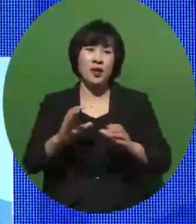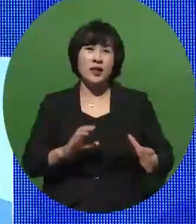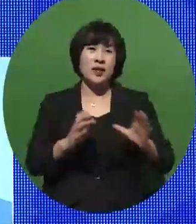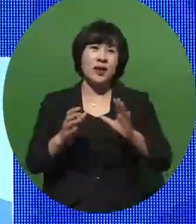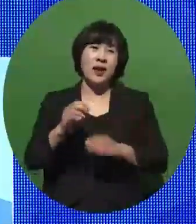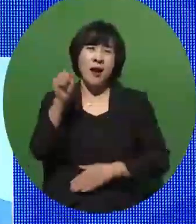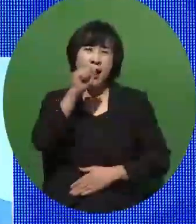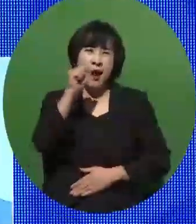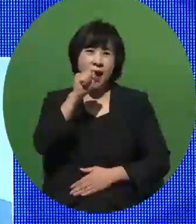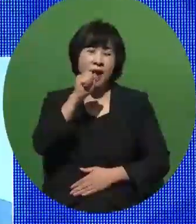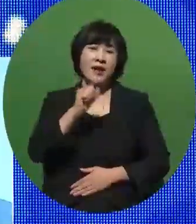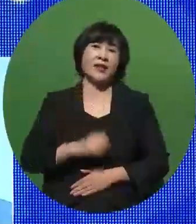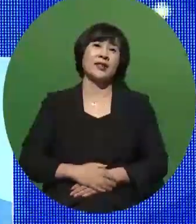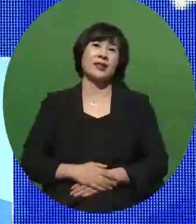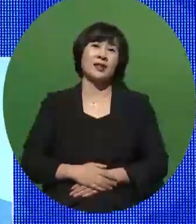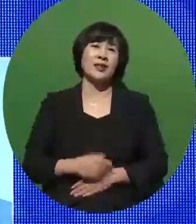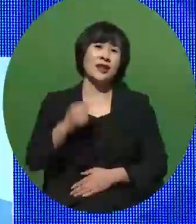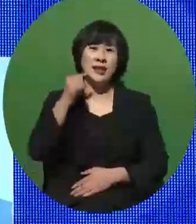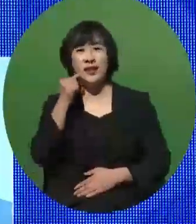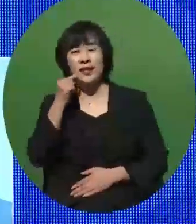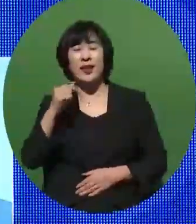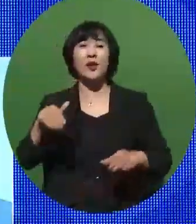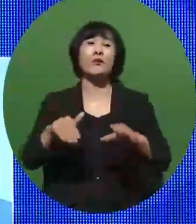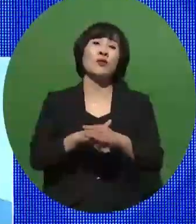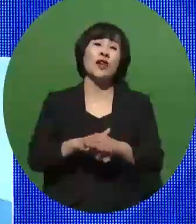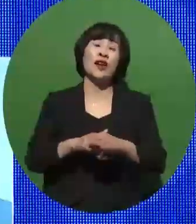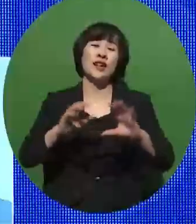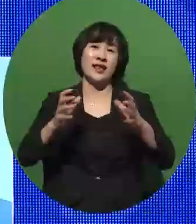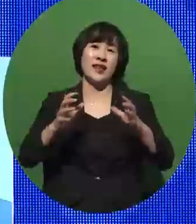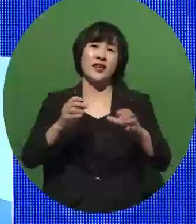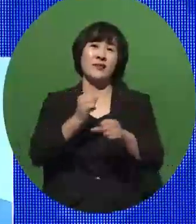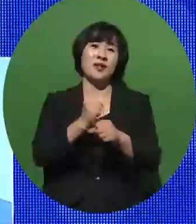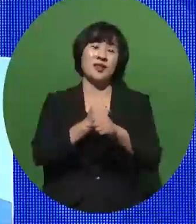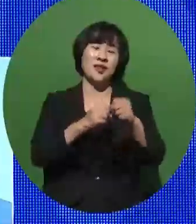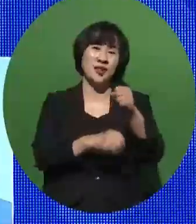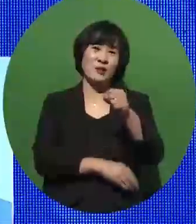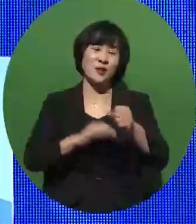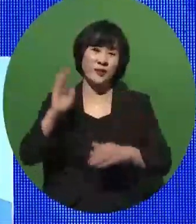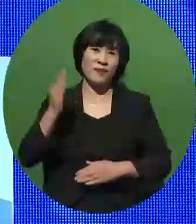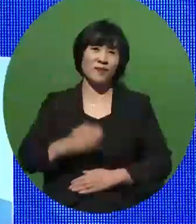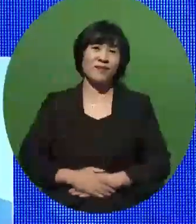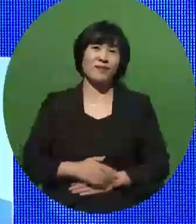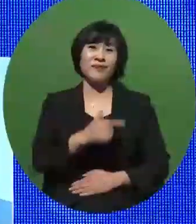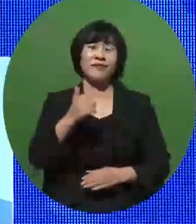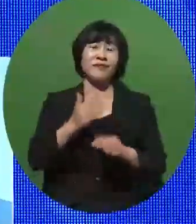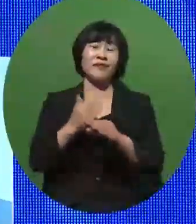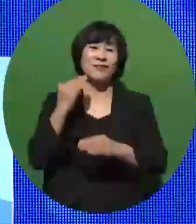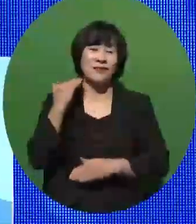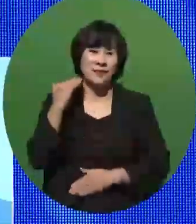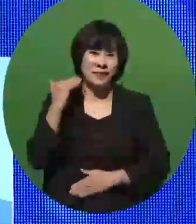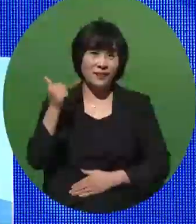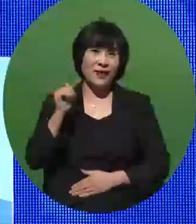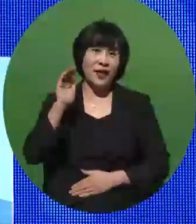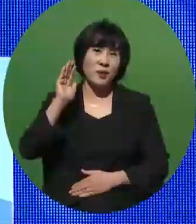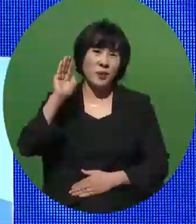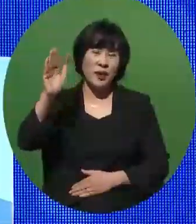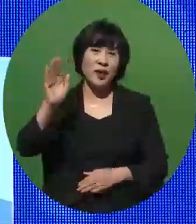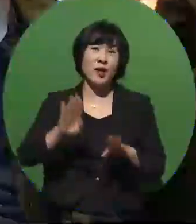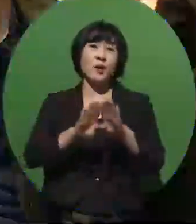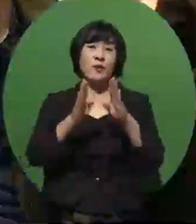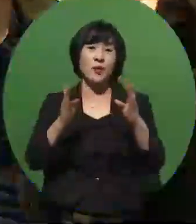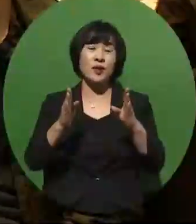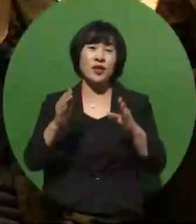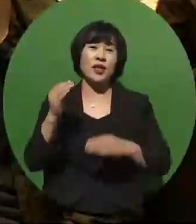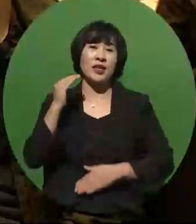and confidence in power of Korean culture, he pioneered to open the Korean culture market to Japanese pop culture